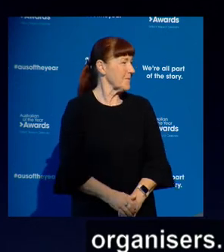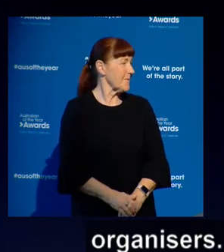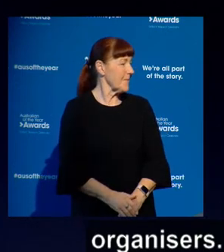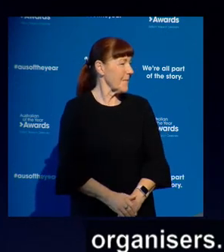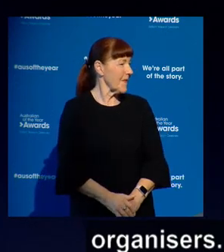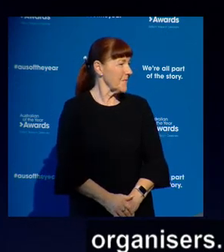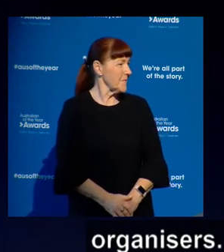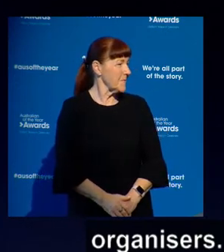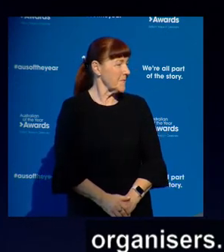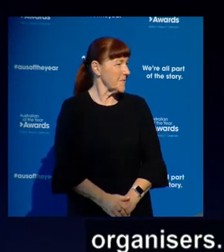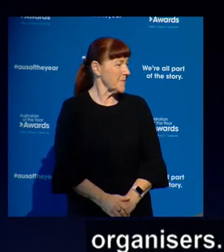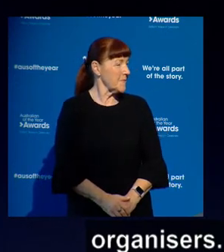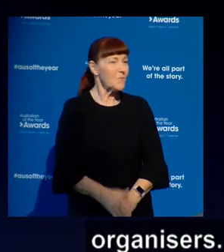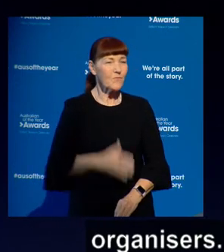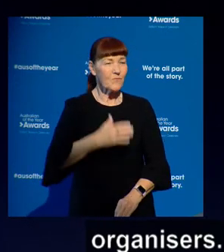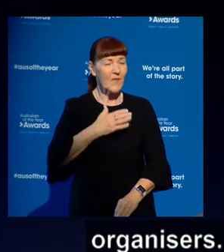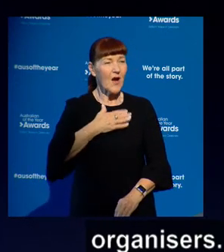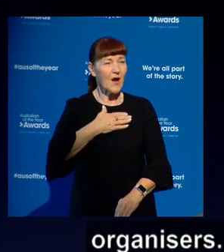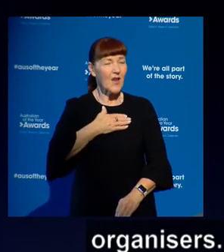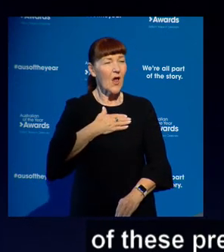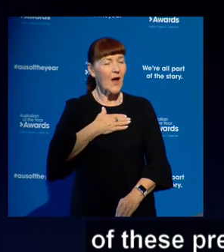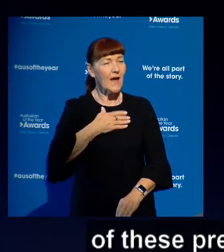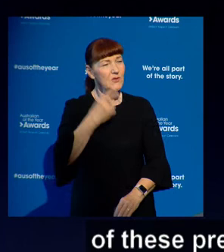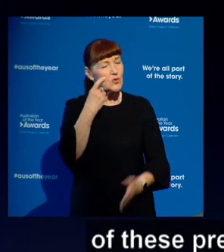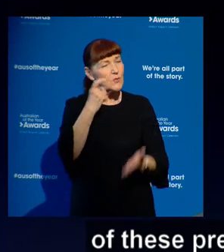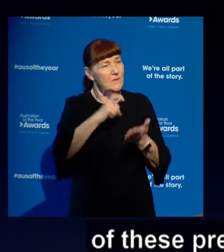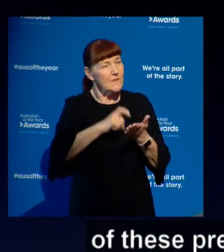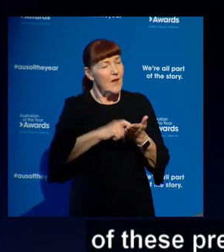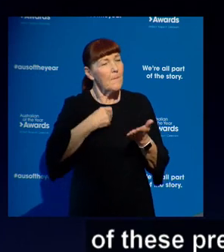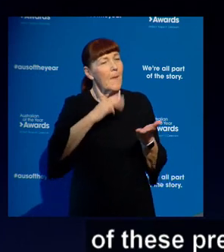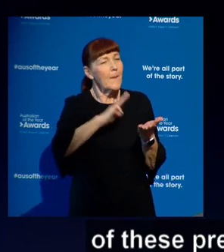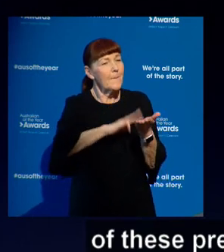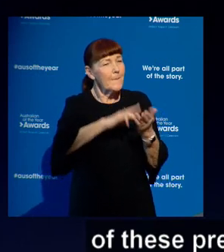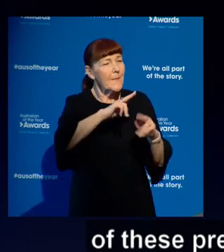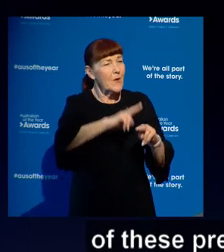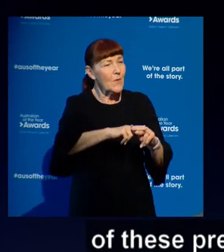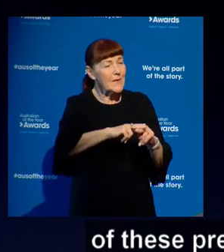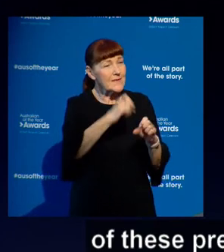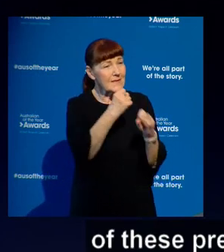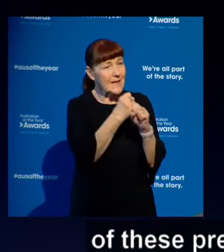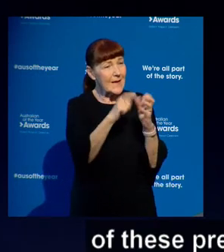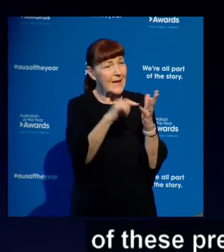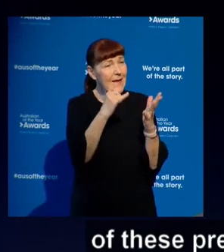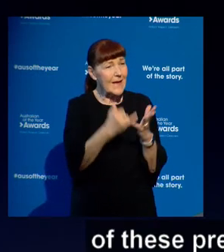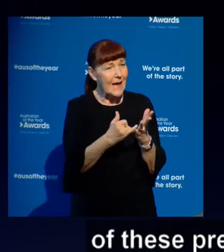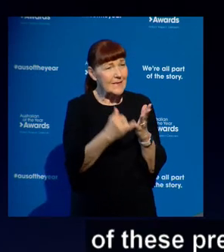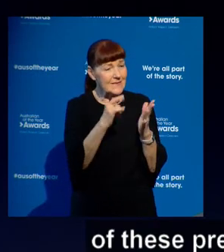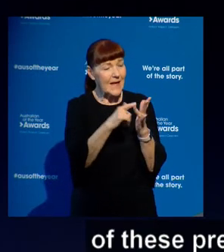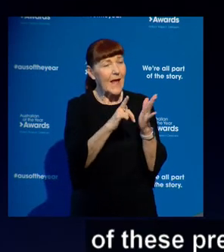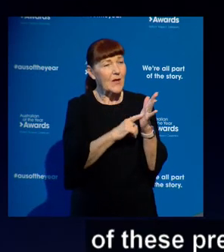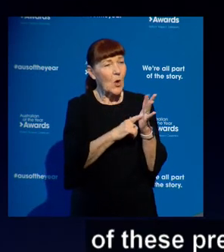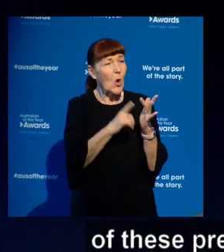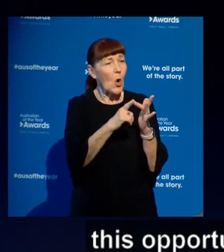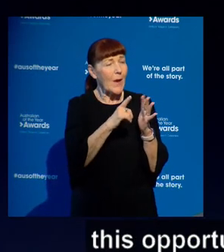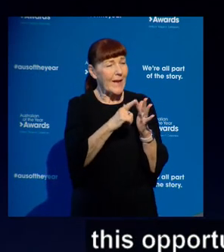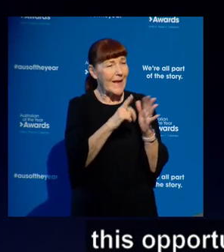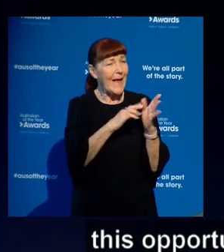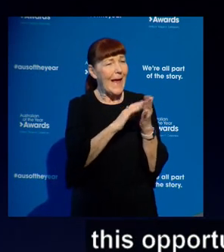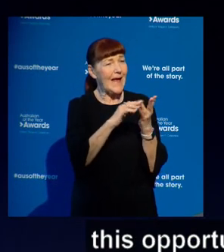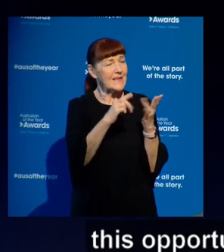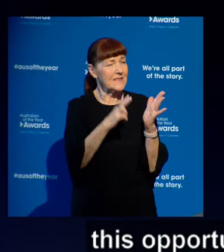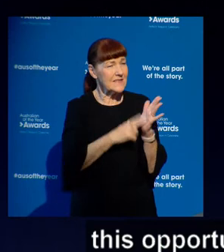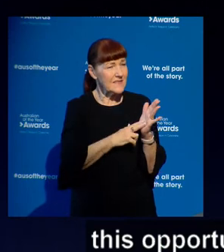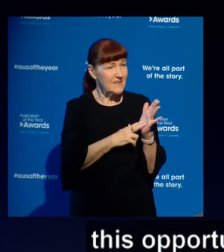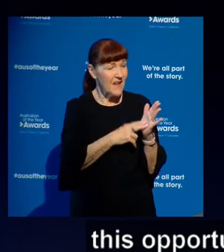I'd like to take this opportunity to honour my parents, Gus and Molly Anderson, who first showed us the value of standing up for what